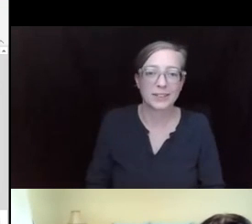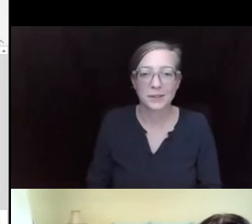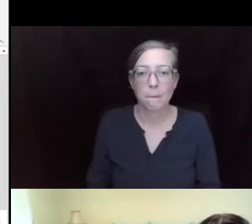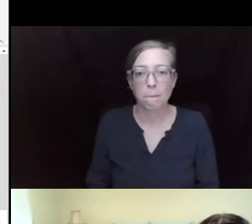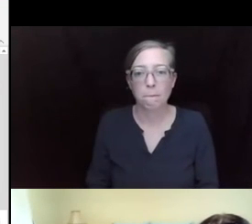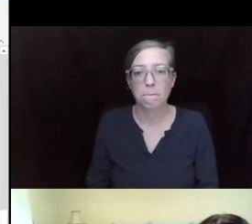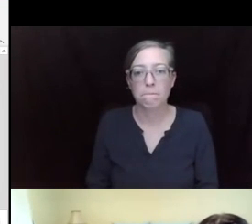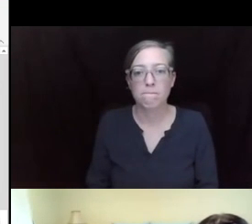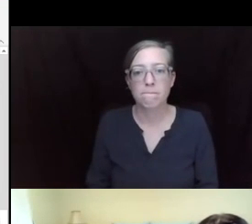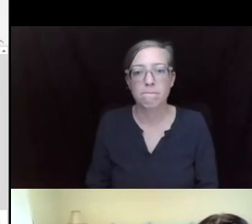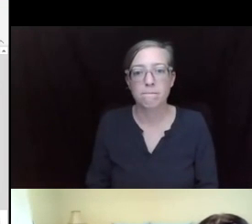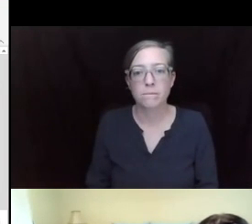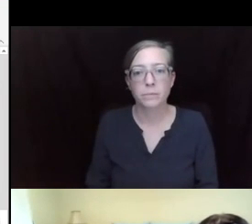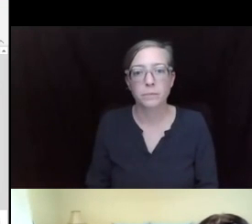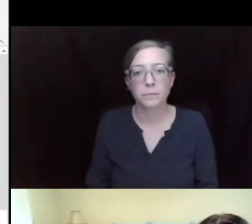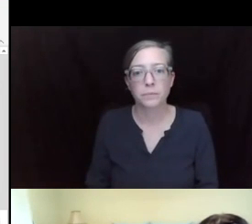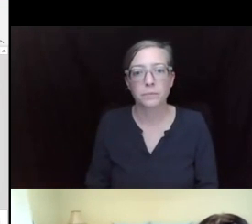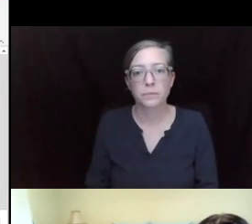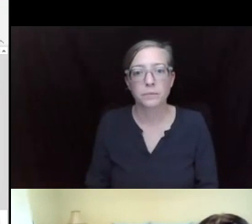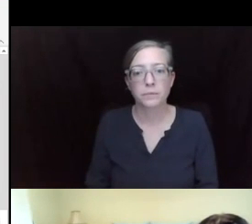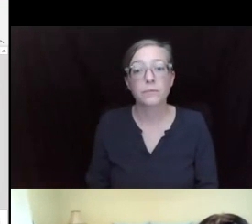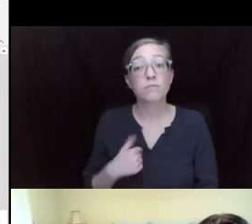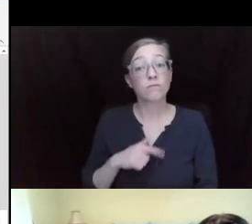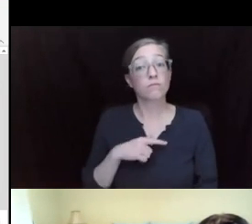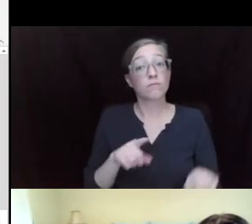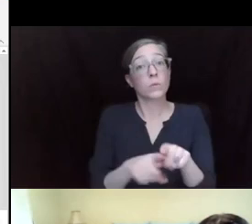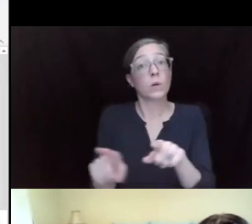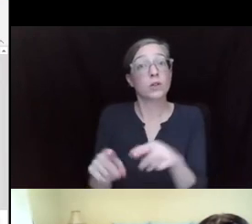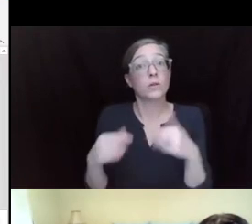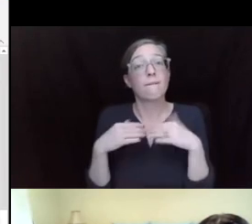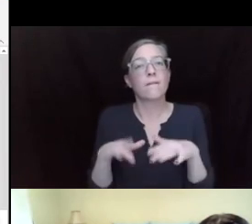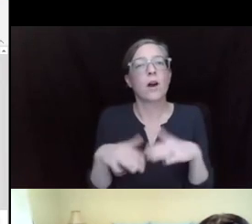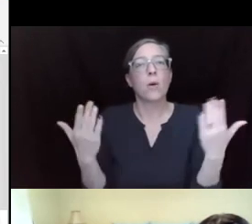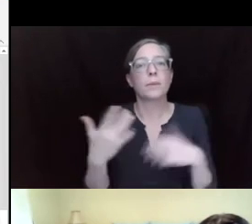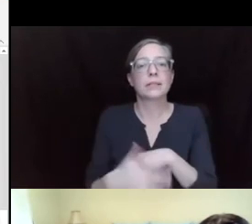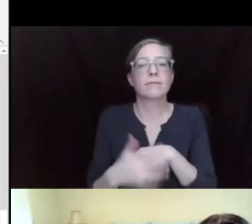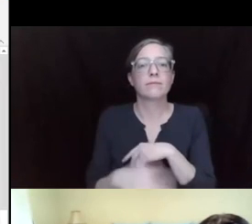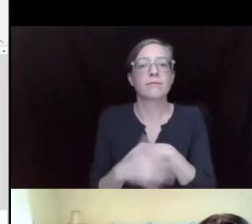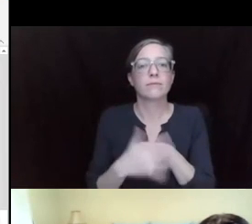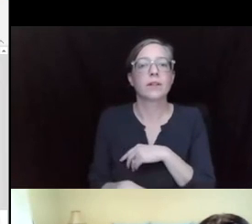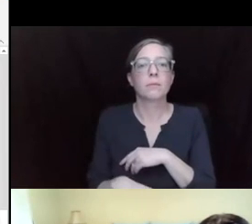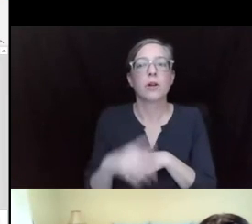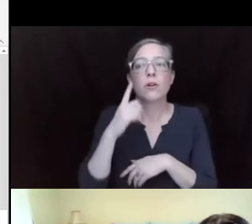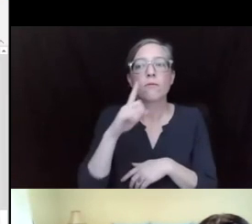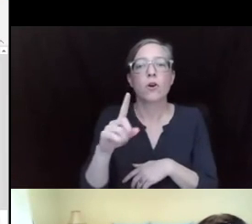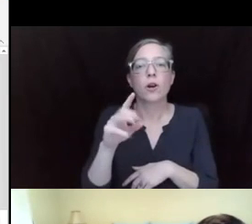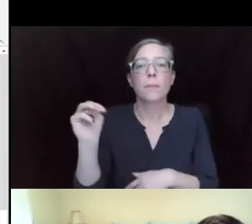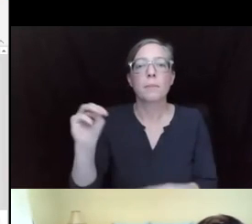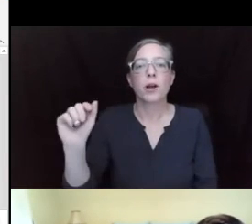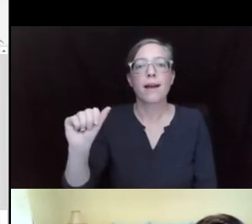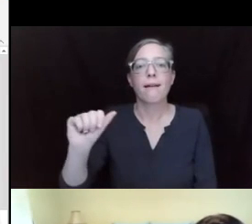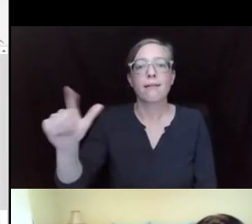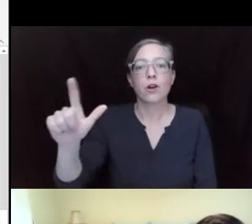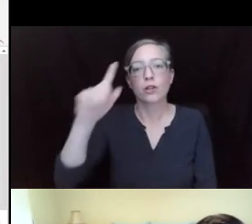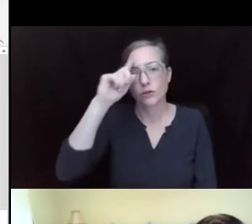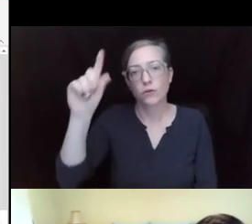are having an open position for member at large for the American Chemical Society's